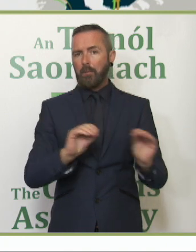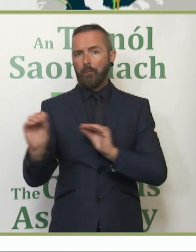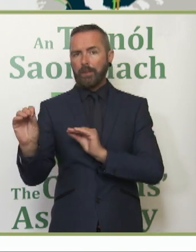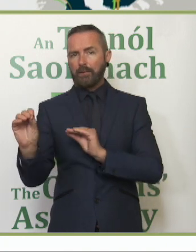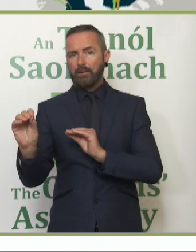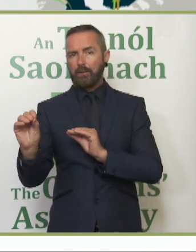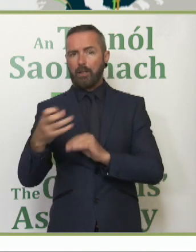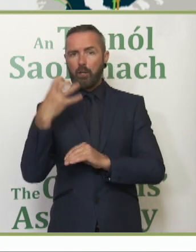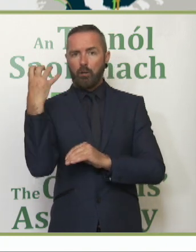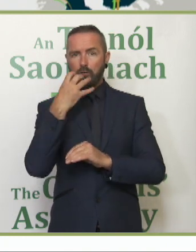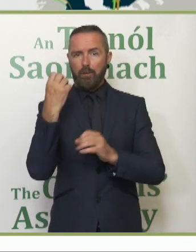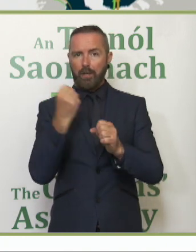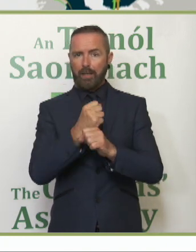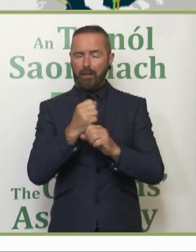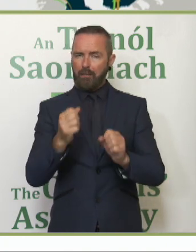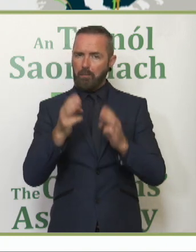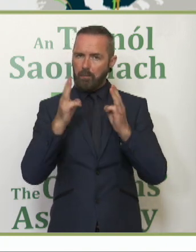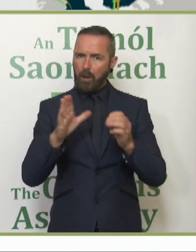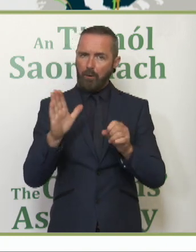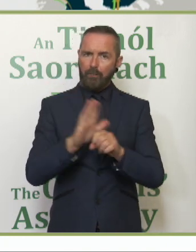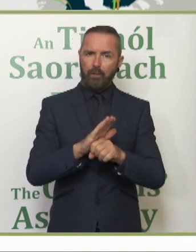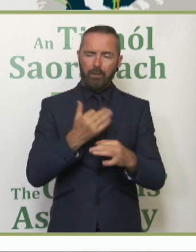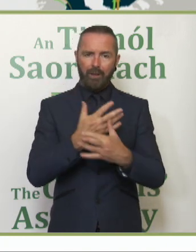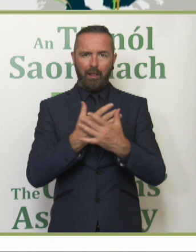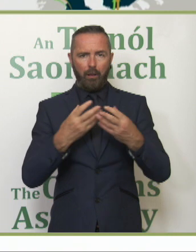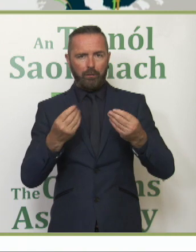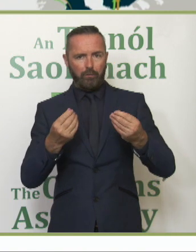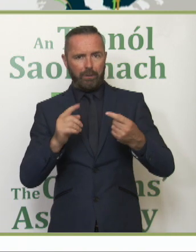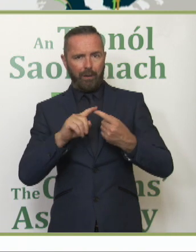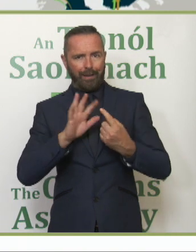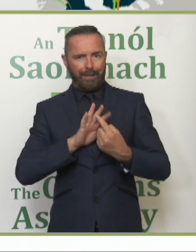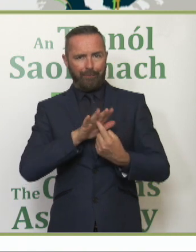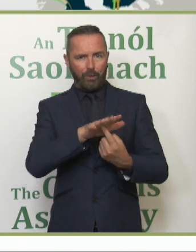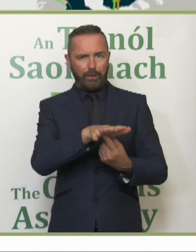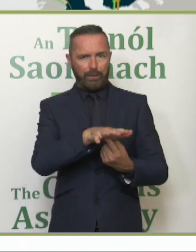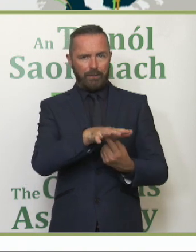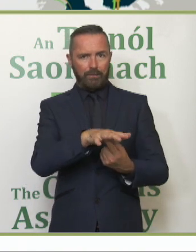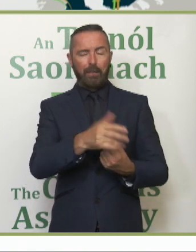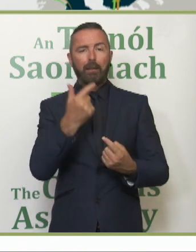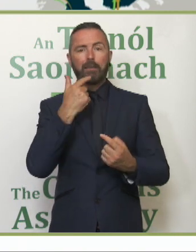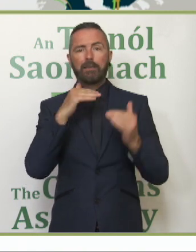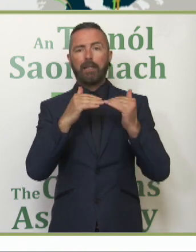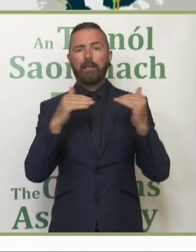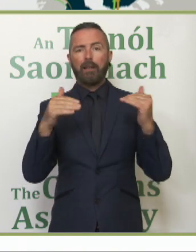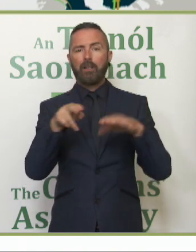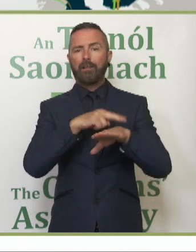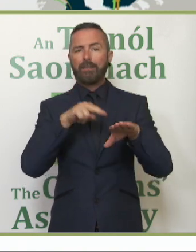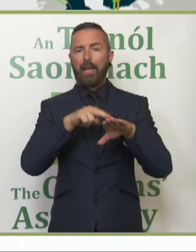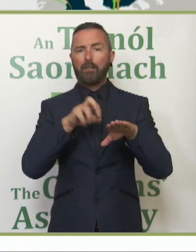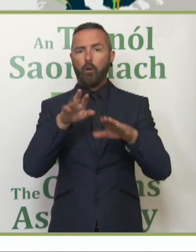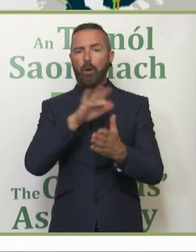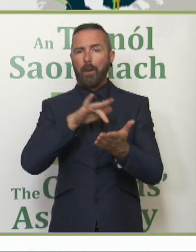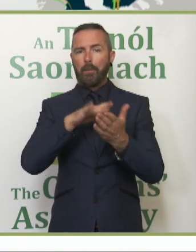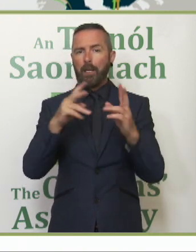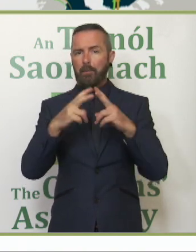gangs at this level are powerful and have substantial resources and influence. The second level is national or middle market. Here in Ireland, we